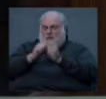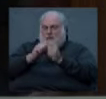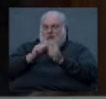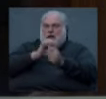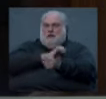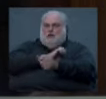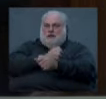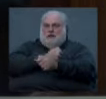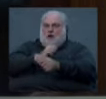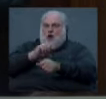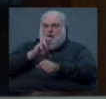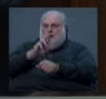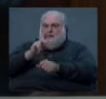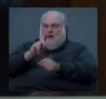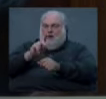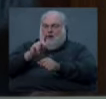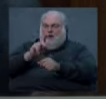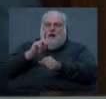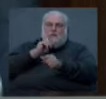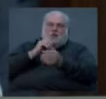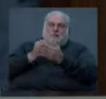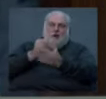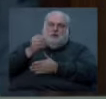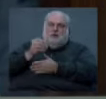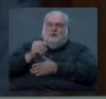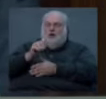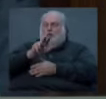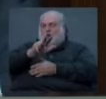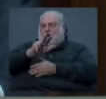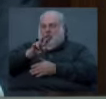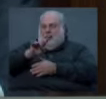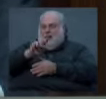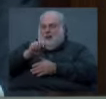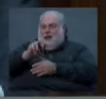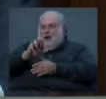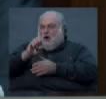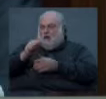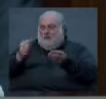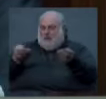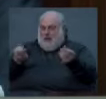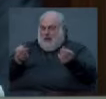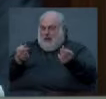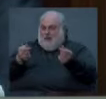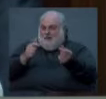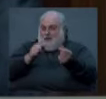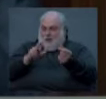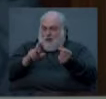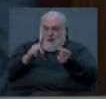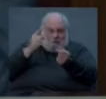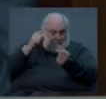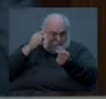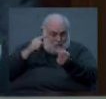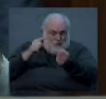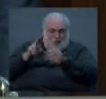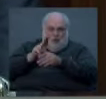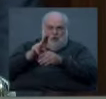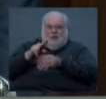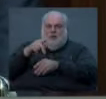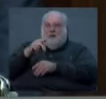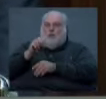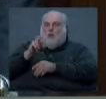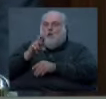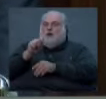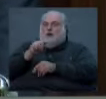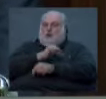Arkansas Incorporated for the purchase of approximately 38 acres of land by the city of Little Rock, Arkansas for use by the Little Rock Port Authority and